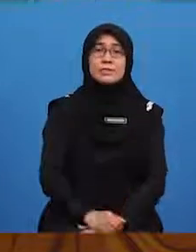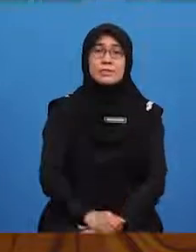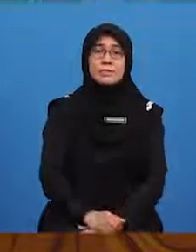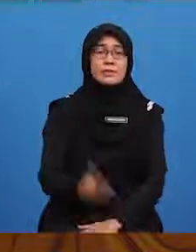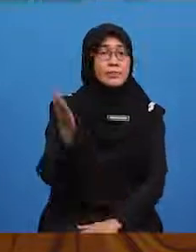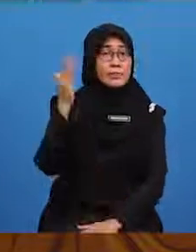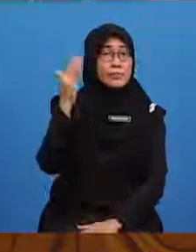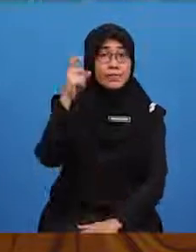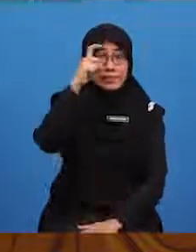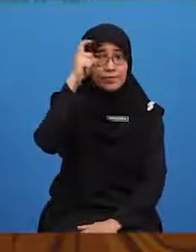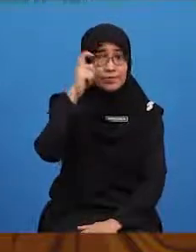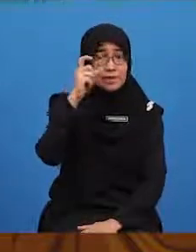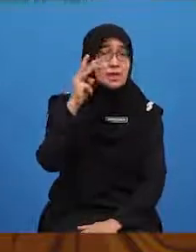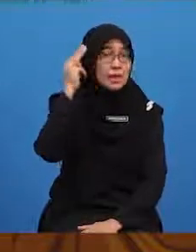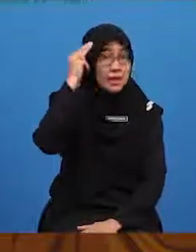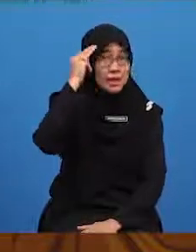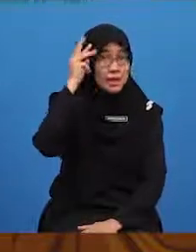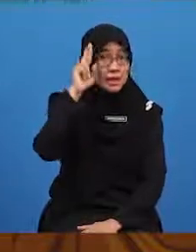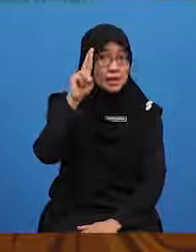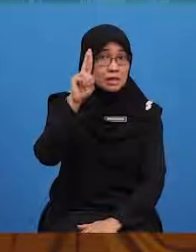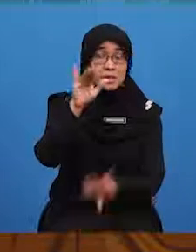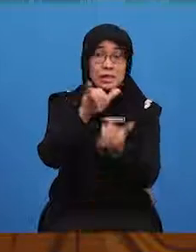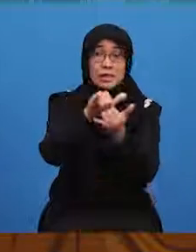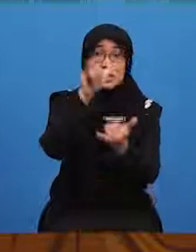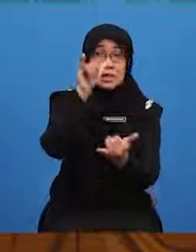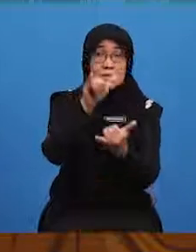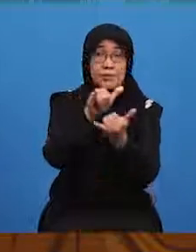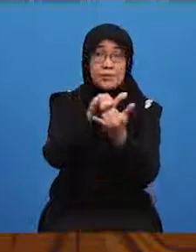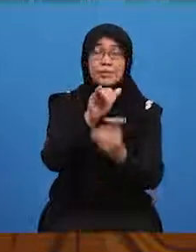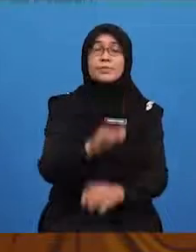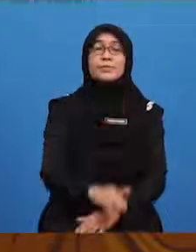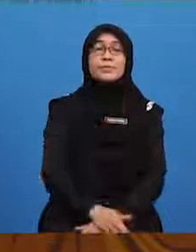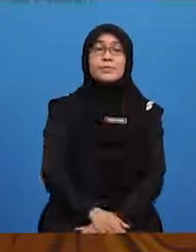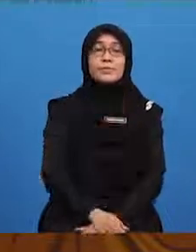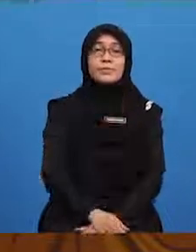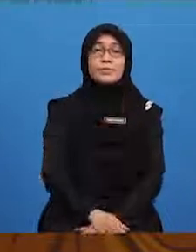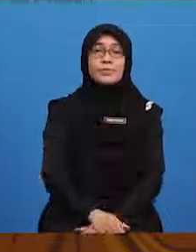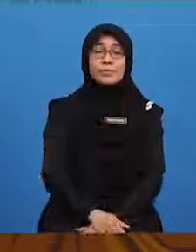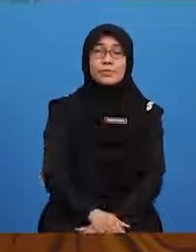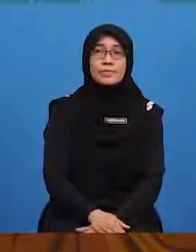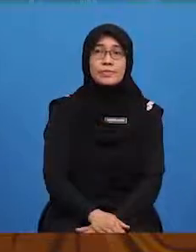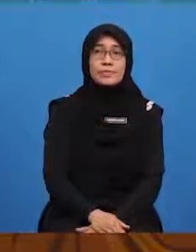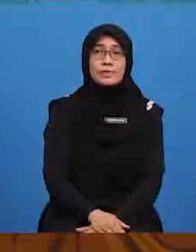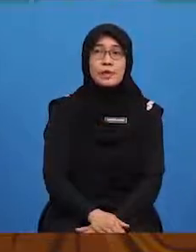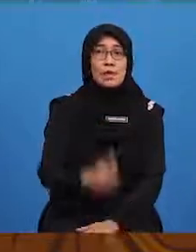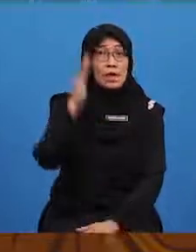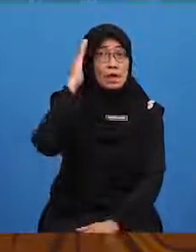it? Are you ready? Let's ask Mr. Hippo.